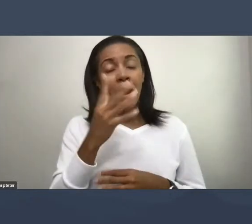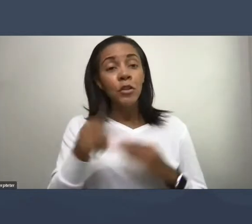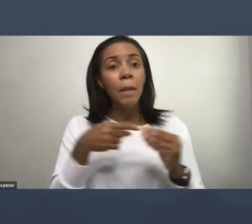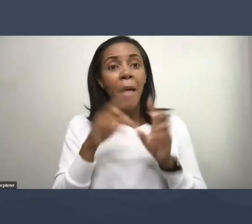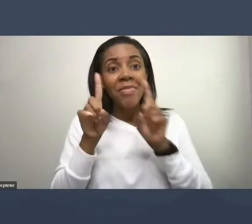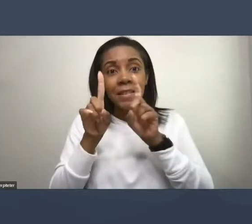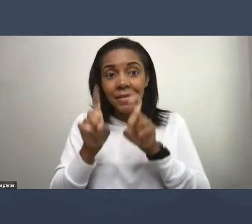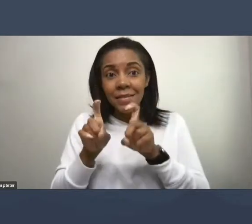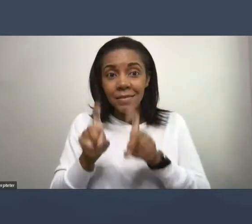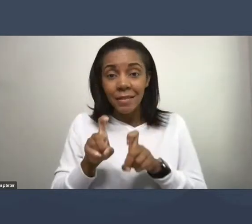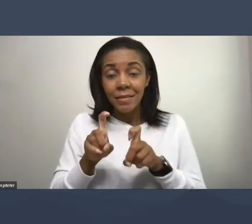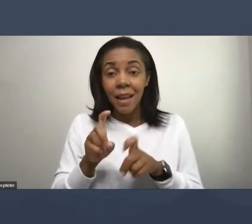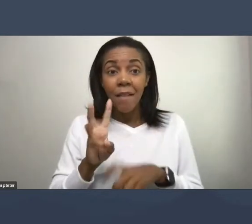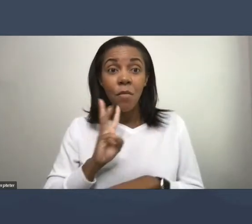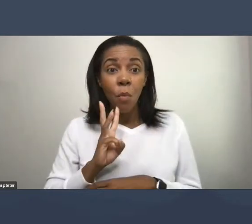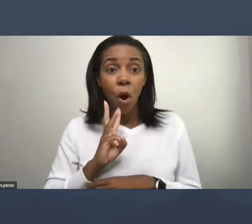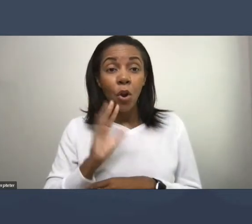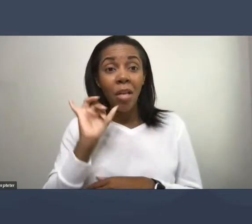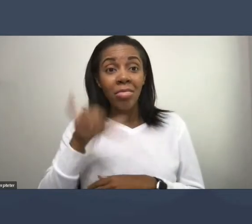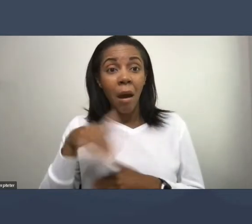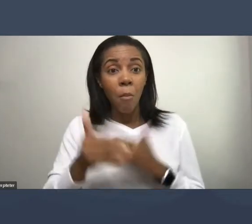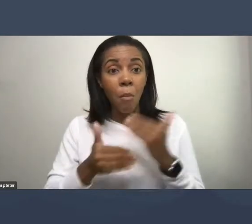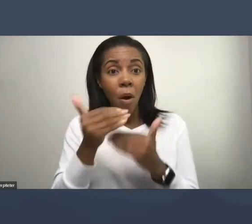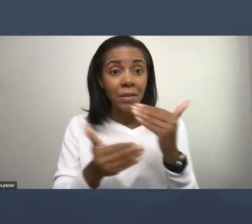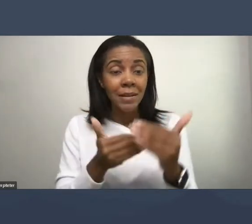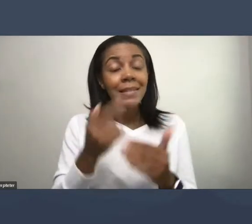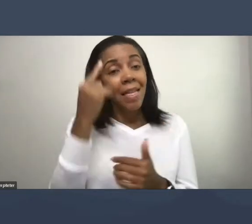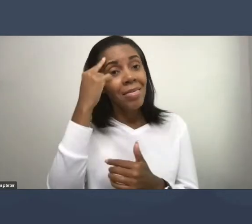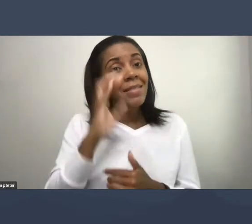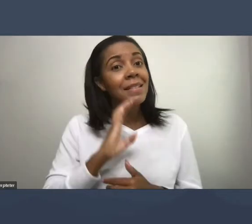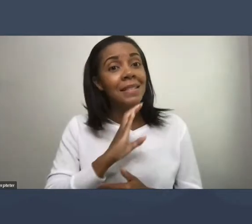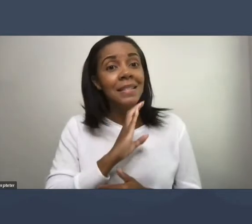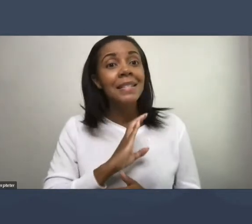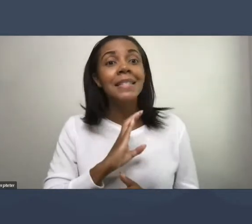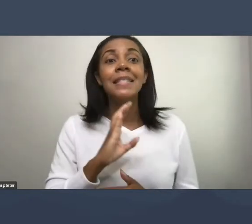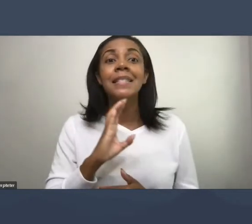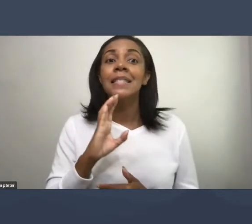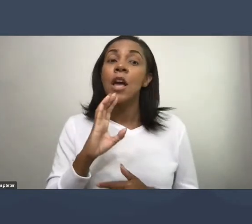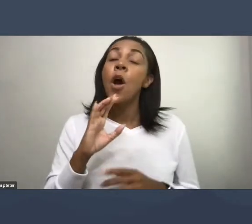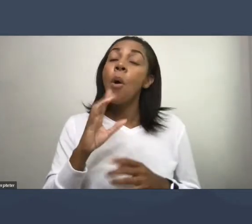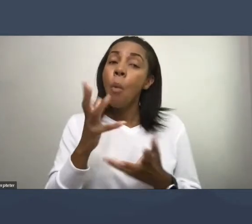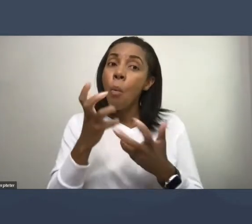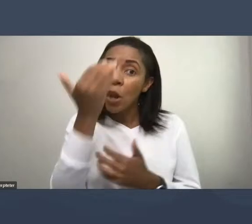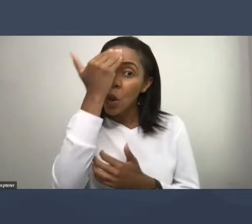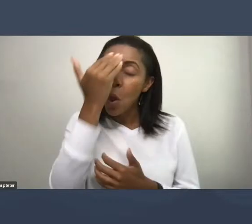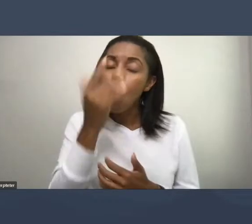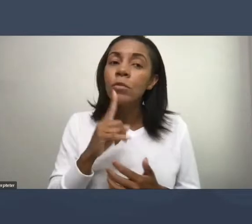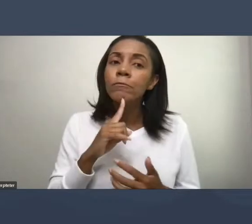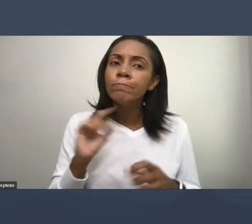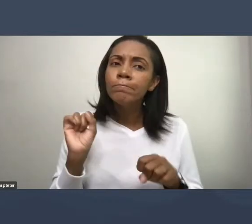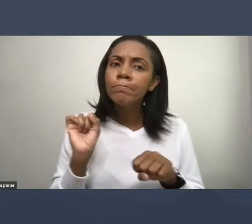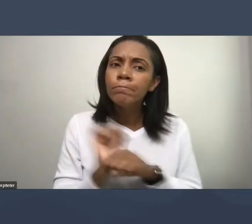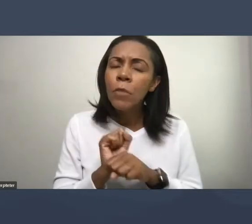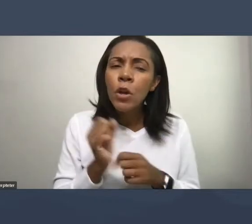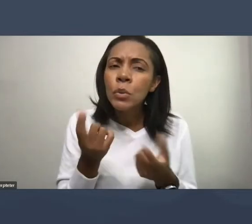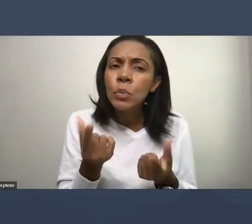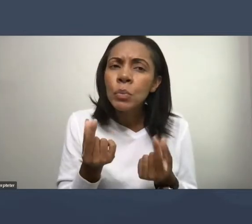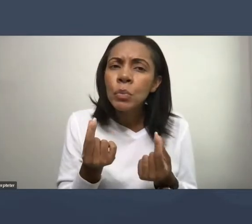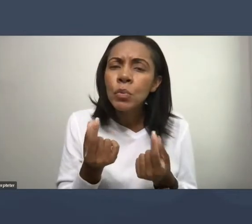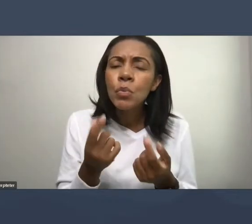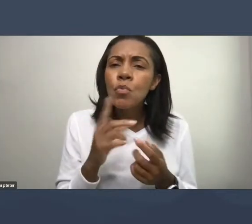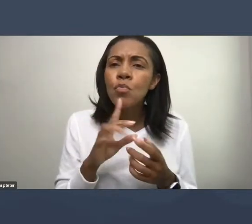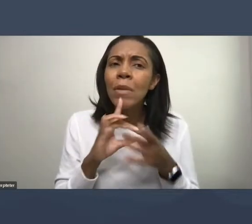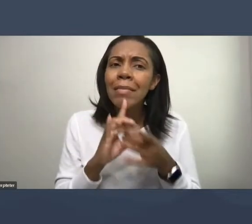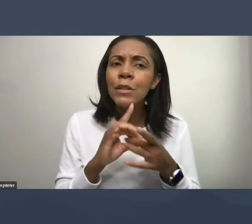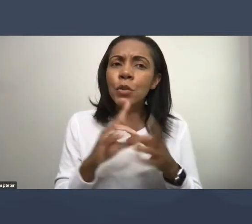that process. I think the citizens would like to know what's actually being done as regards to testing. And then